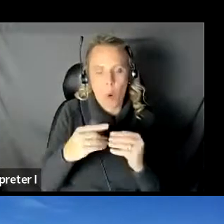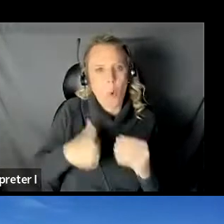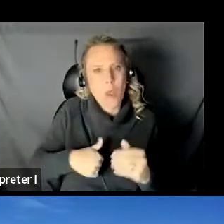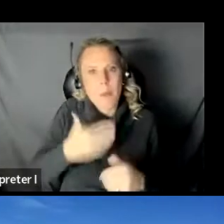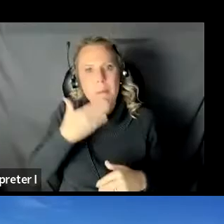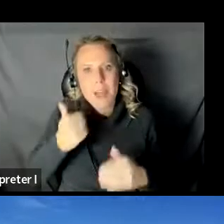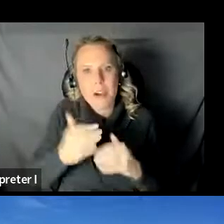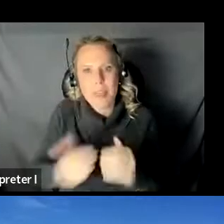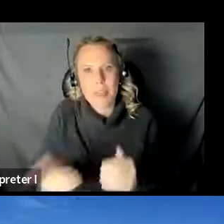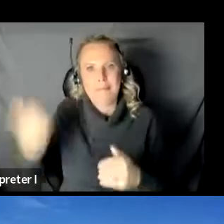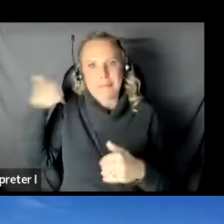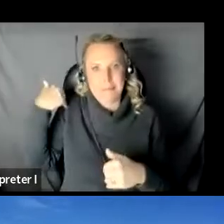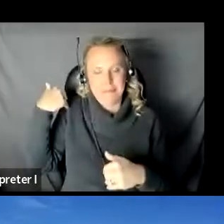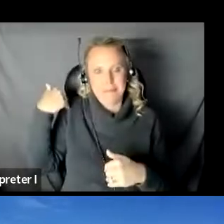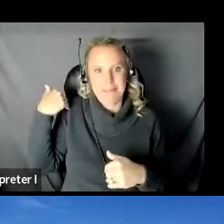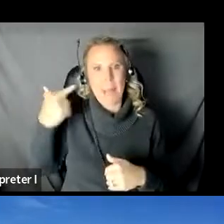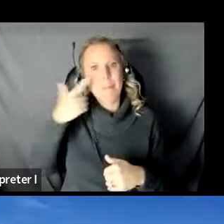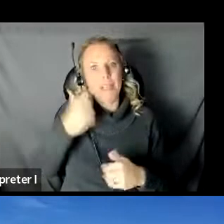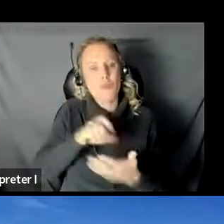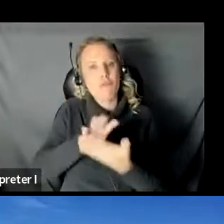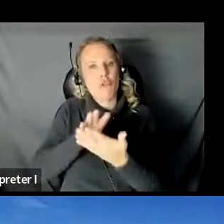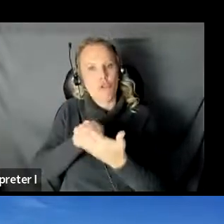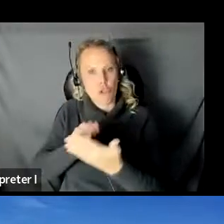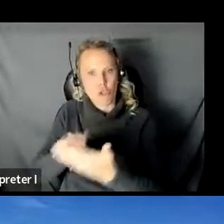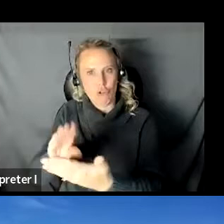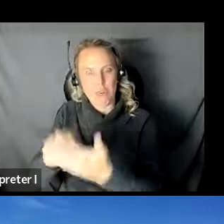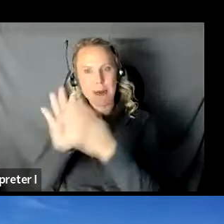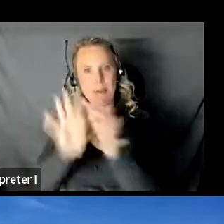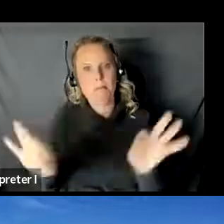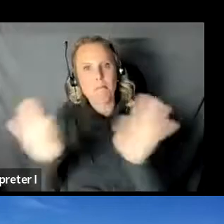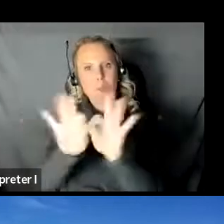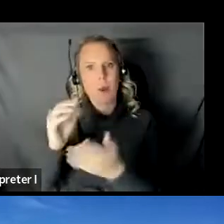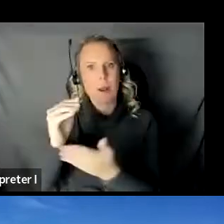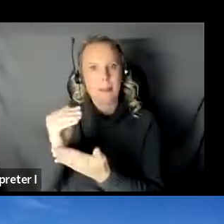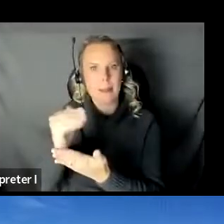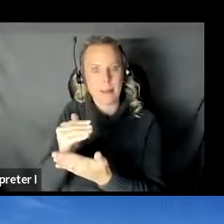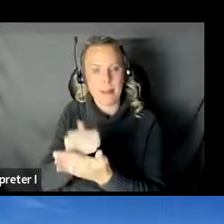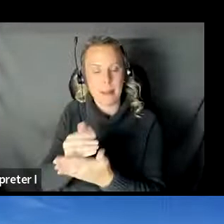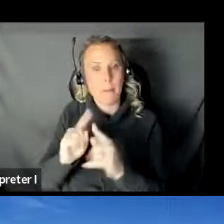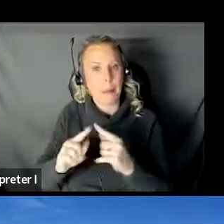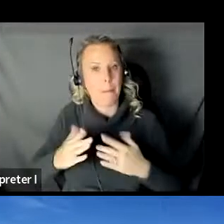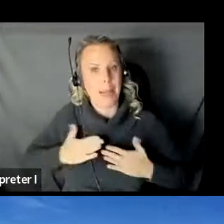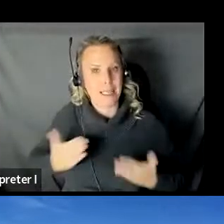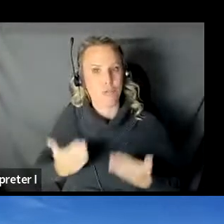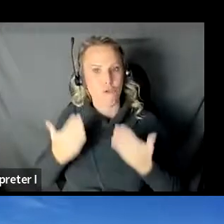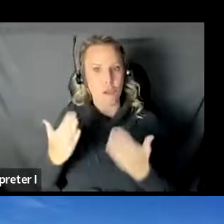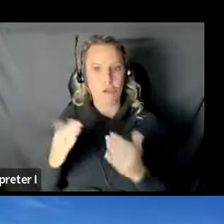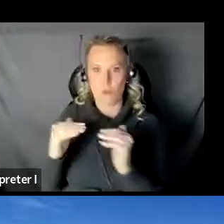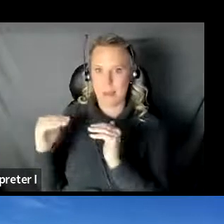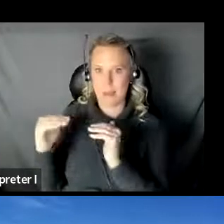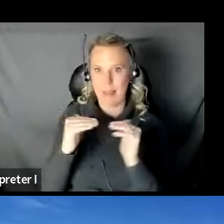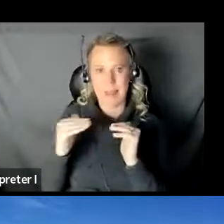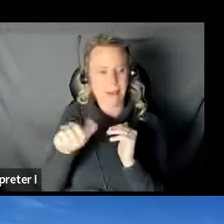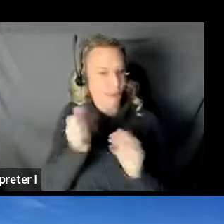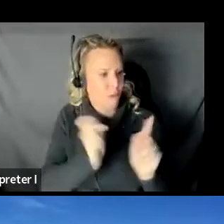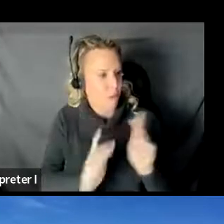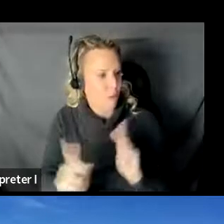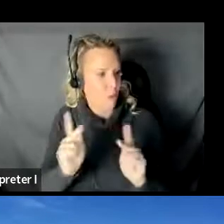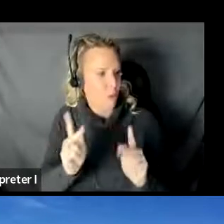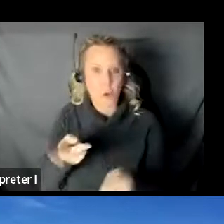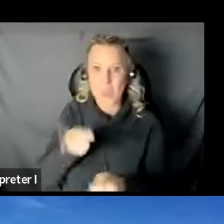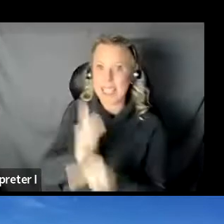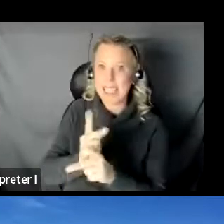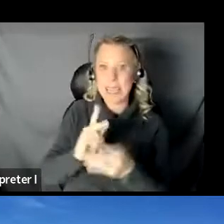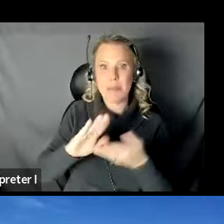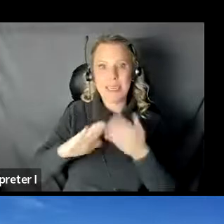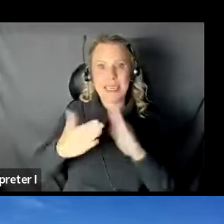we were in the 80s and 90s because we have learned important lessons. What I'm suggesting to my colleagues and others who want to keep our city